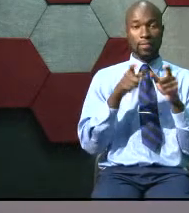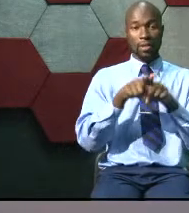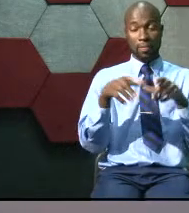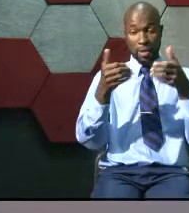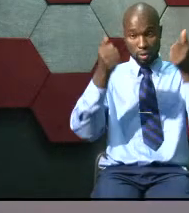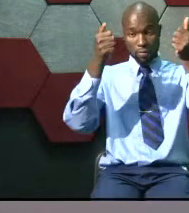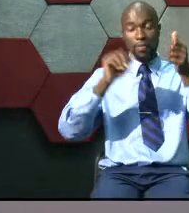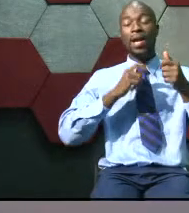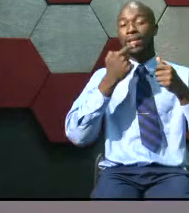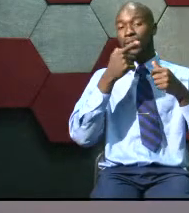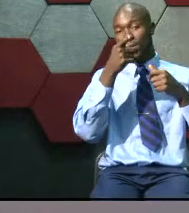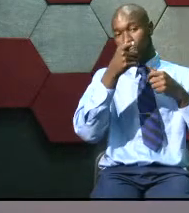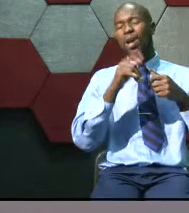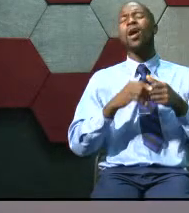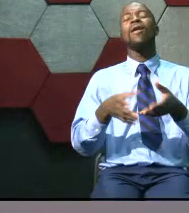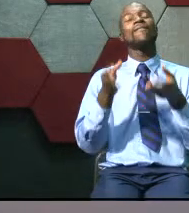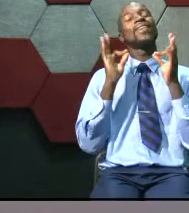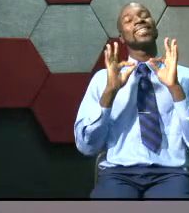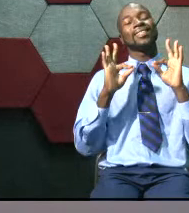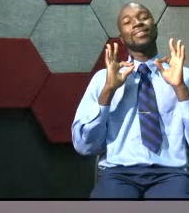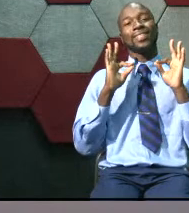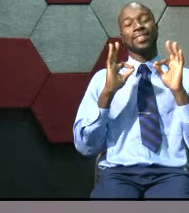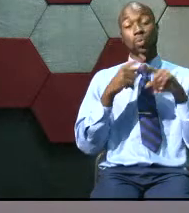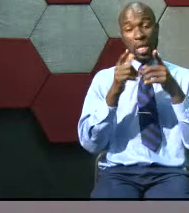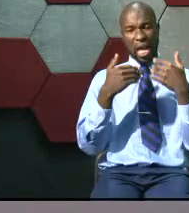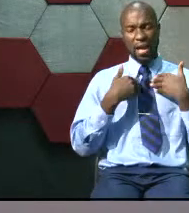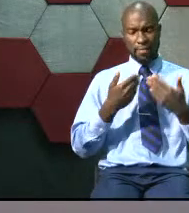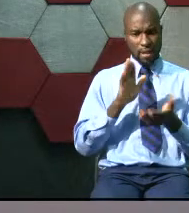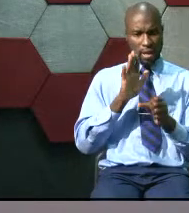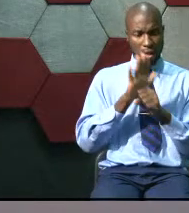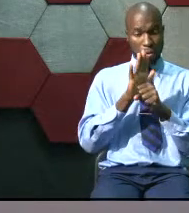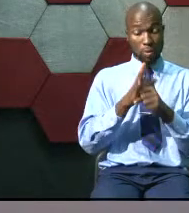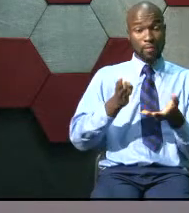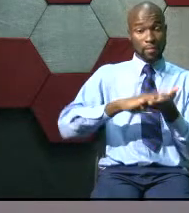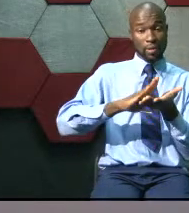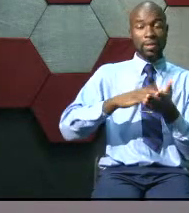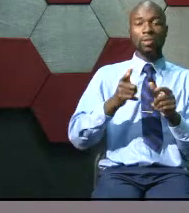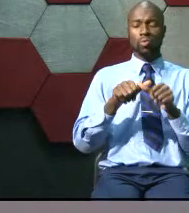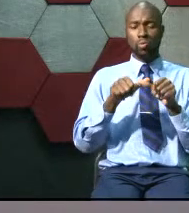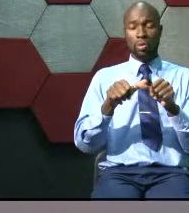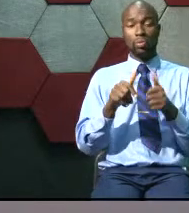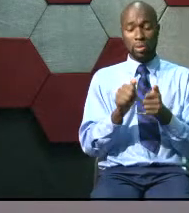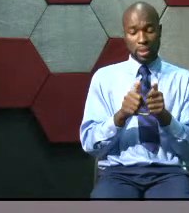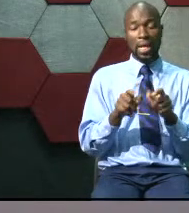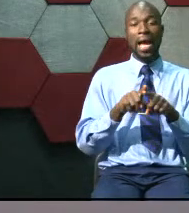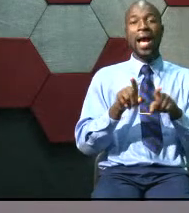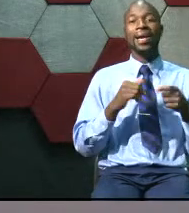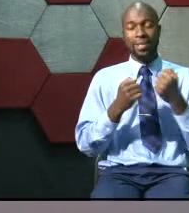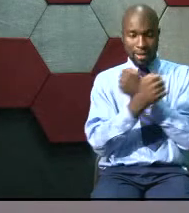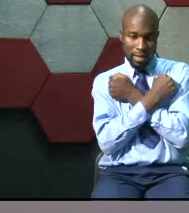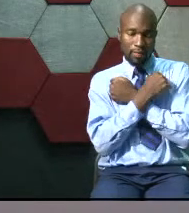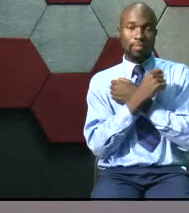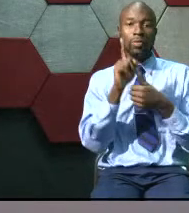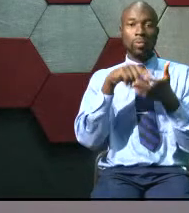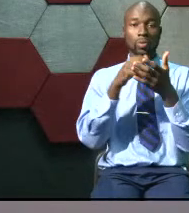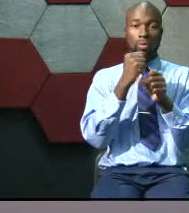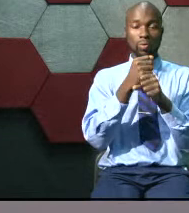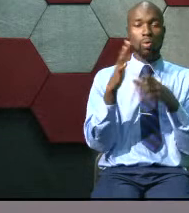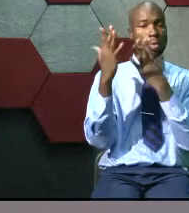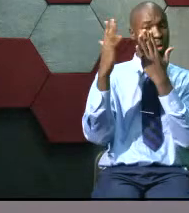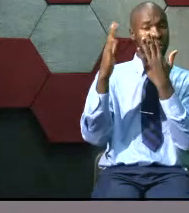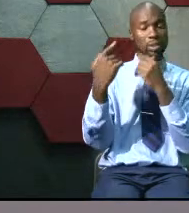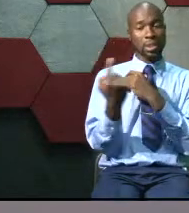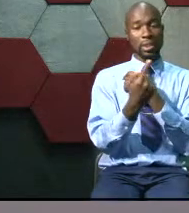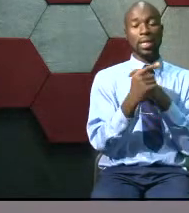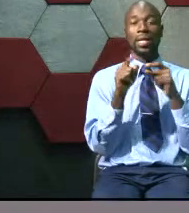know. Fantastic, fantastic. There's so many comments that are coming in. We'll get to them. Remember, keep chatting, keep tweeting. I'm loving what you guys are doing in here, congratulating each